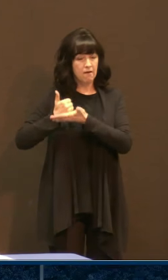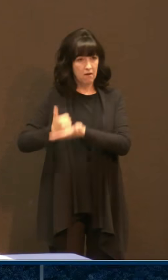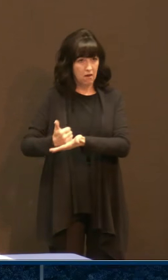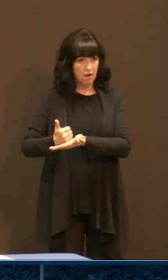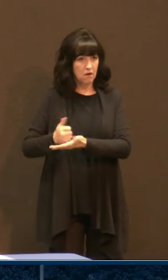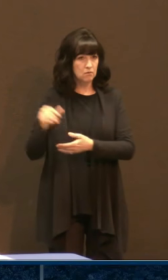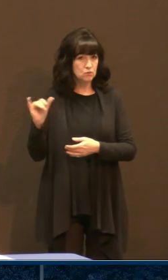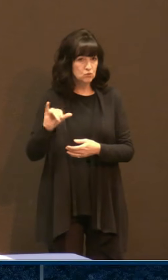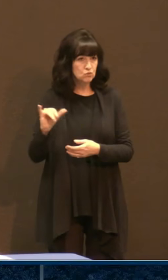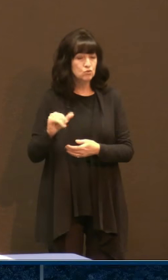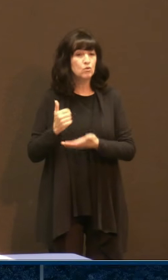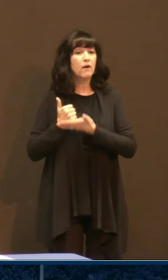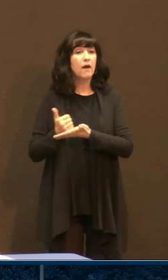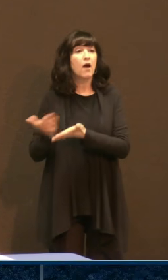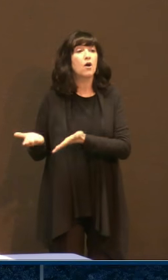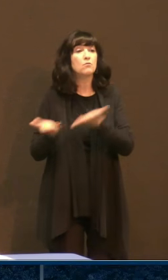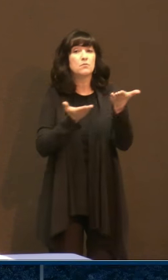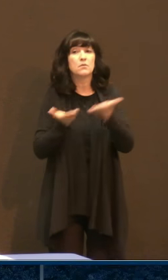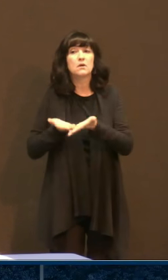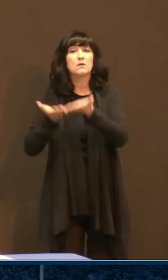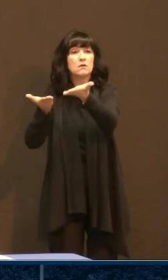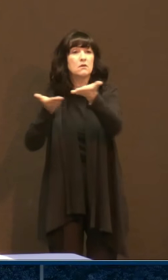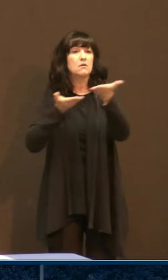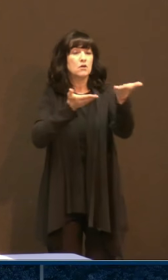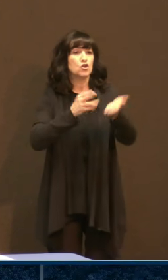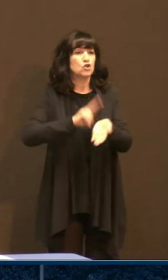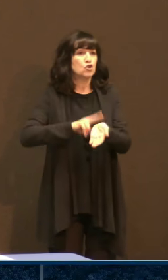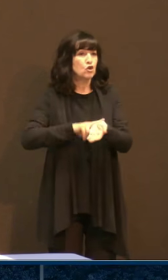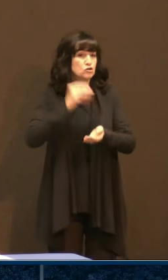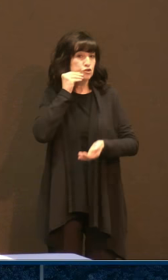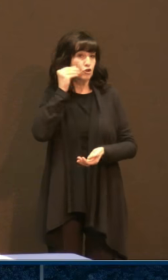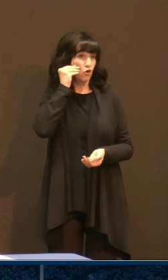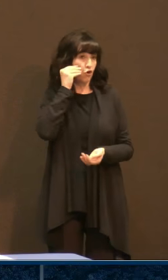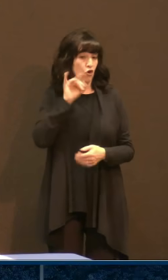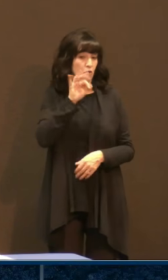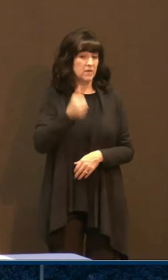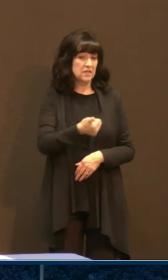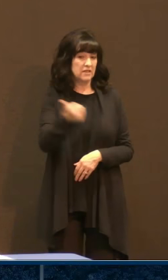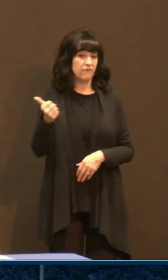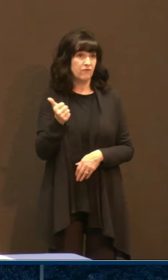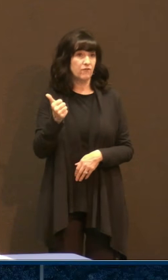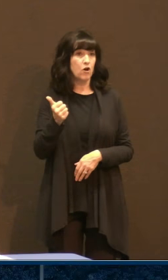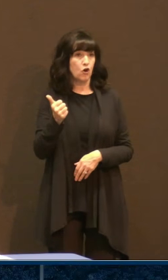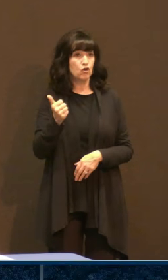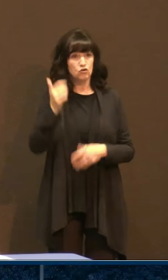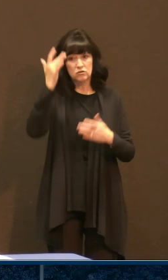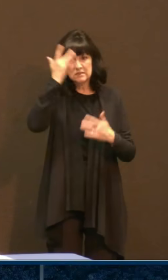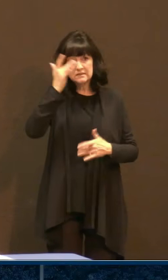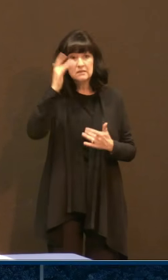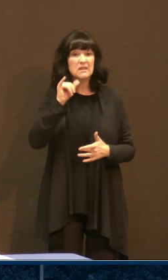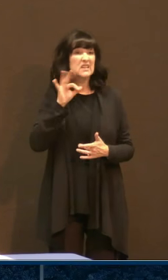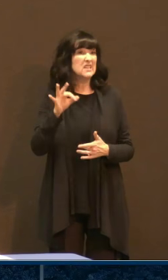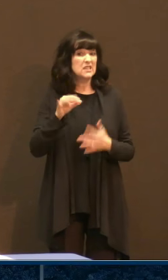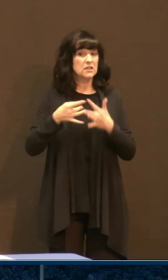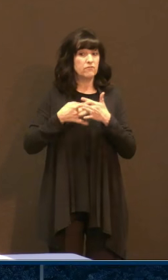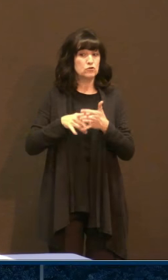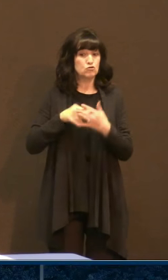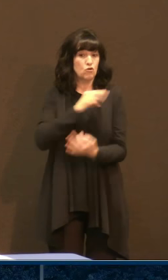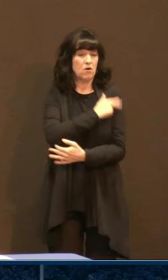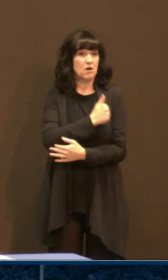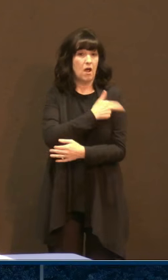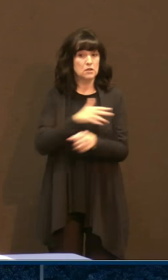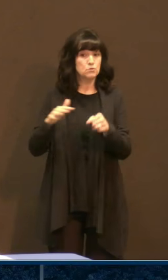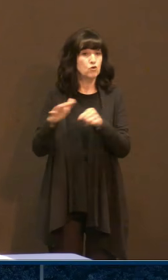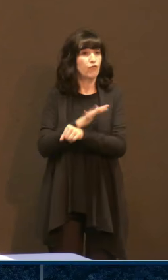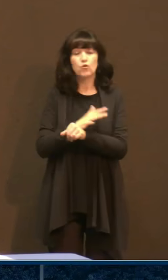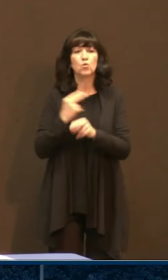Inter-facility transports to get patients to other facilities in case others are getting close to capacity or over capacity. Not